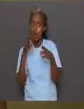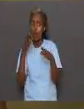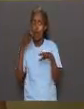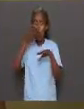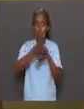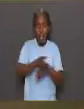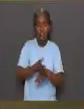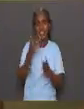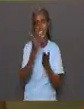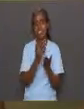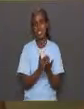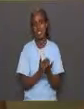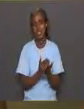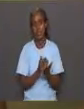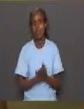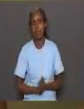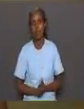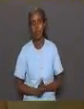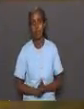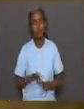over your work after the lesson.